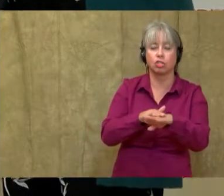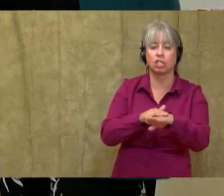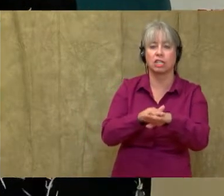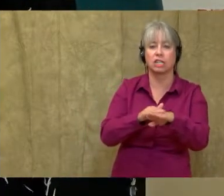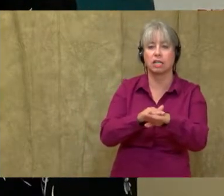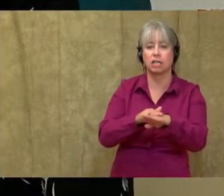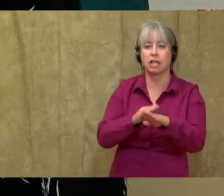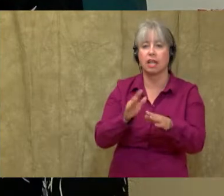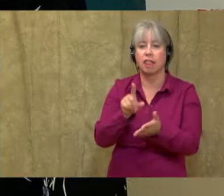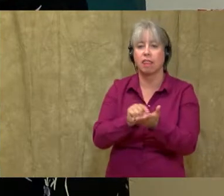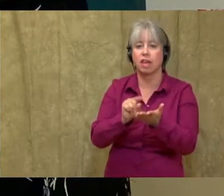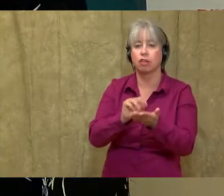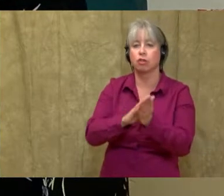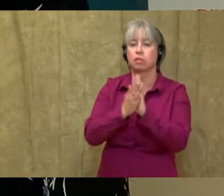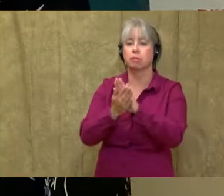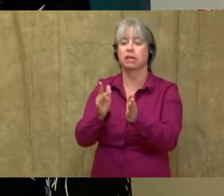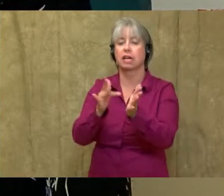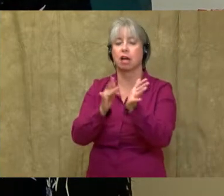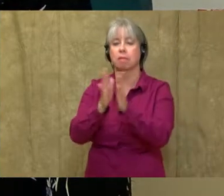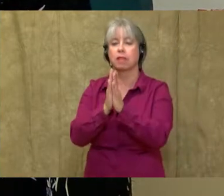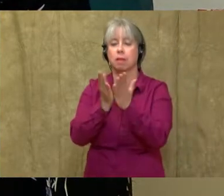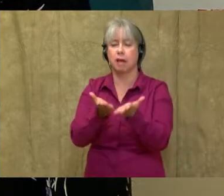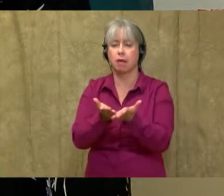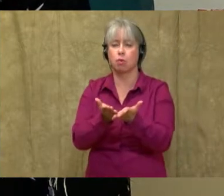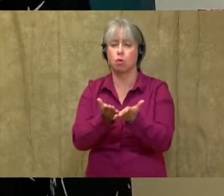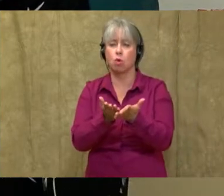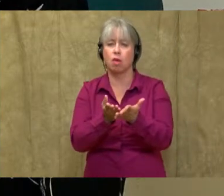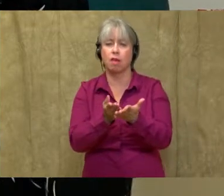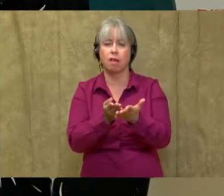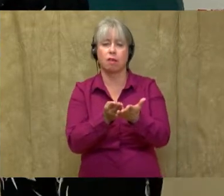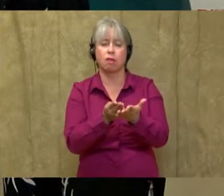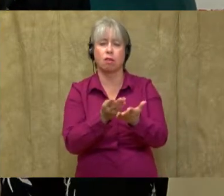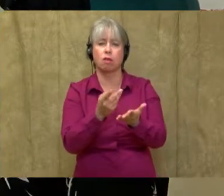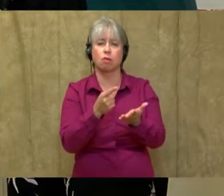Now, what is the poet saying in this first section?